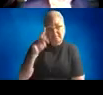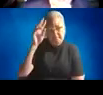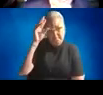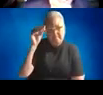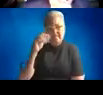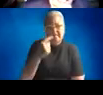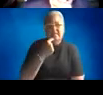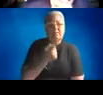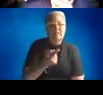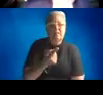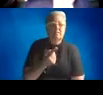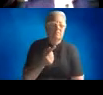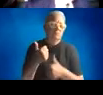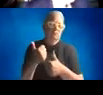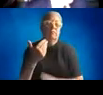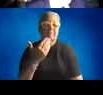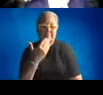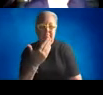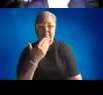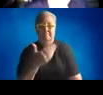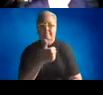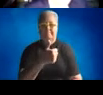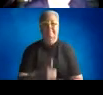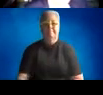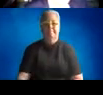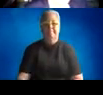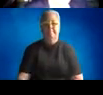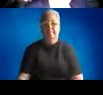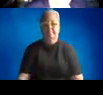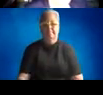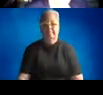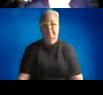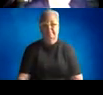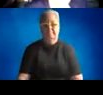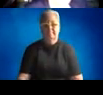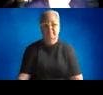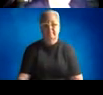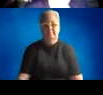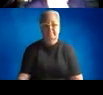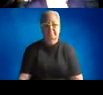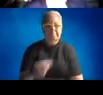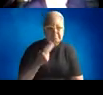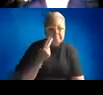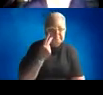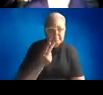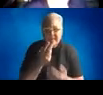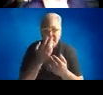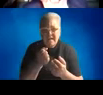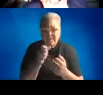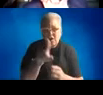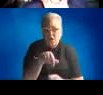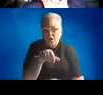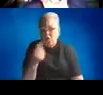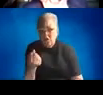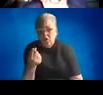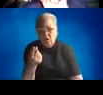name. Thank you, Kingsley. Yeah. I'm just trying to scroll down to see if there's any different response. There are many and